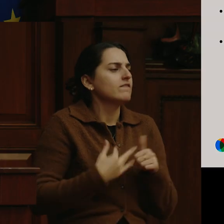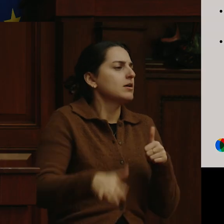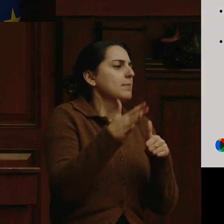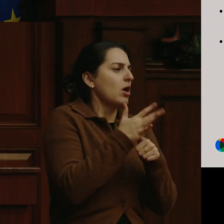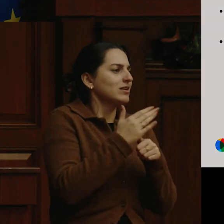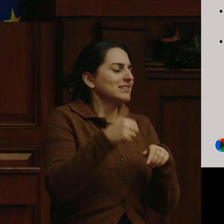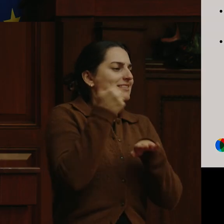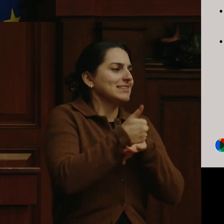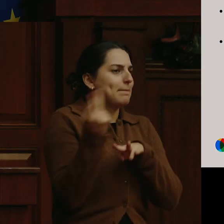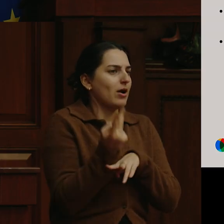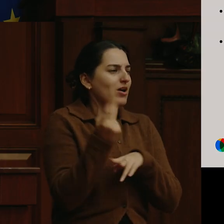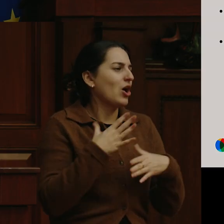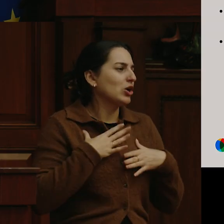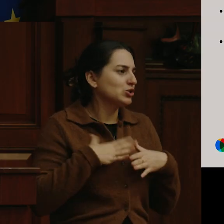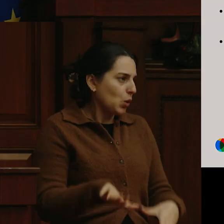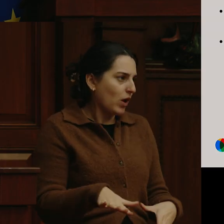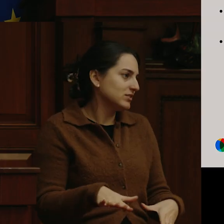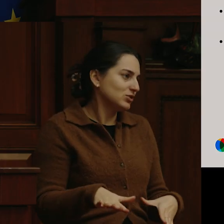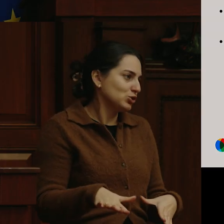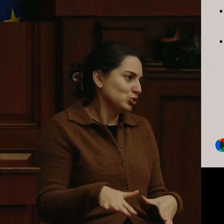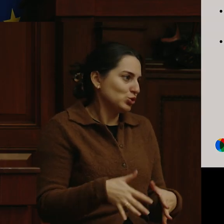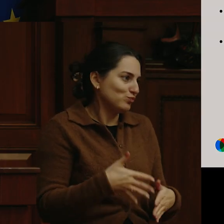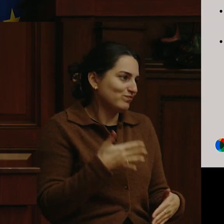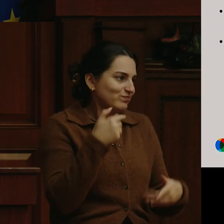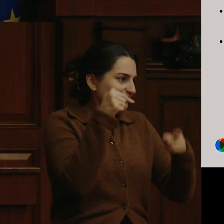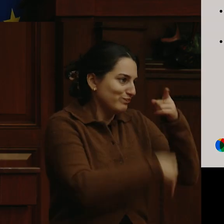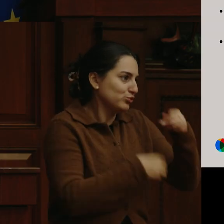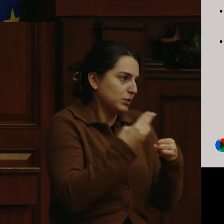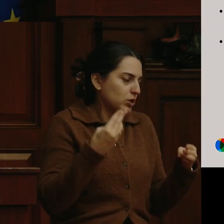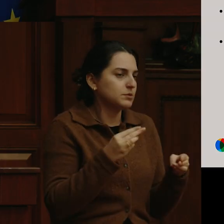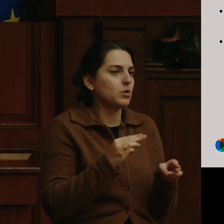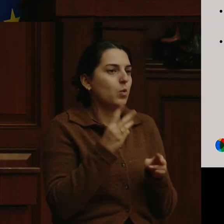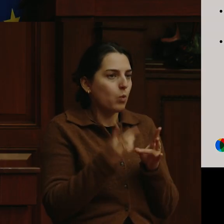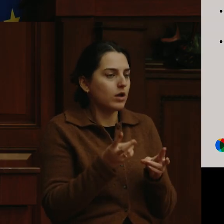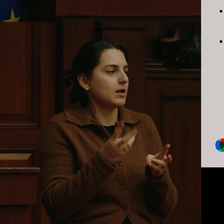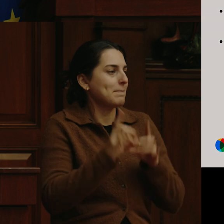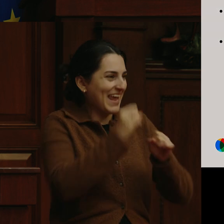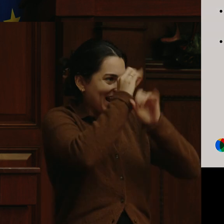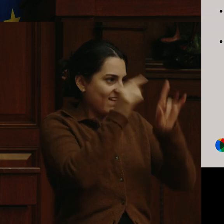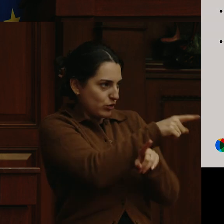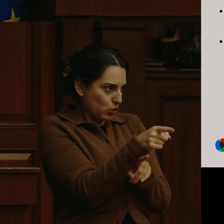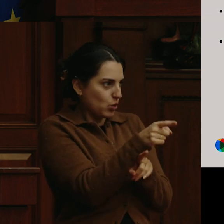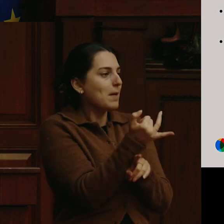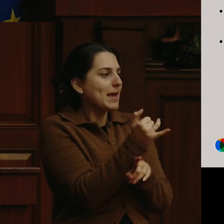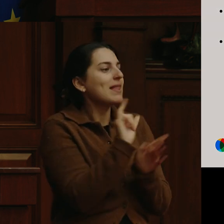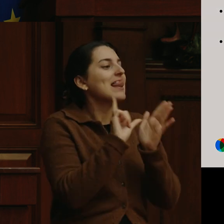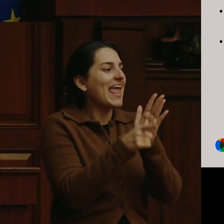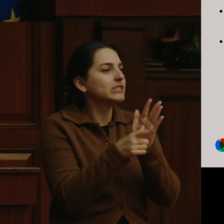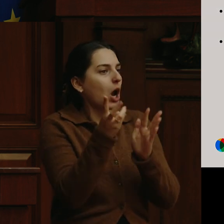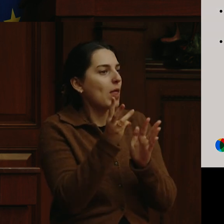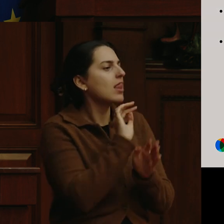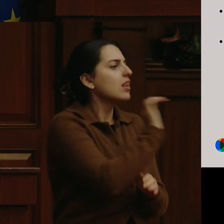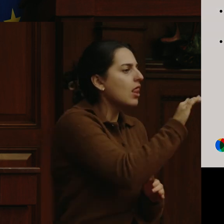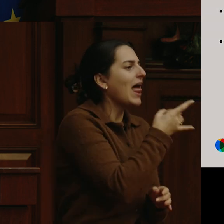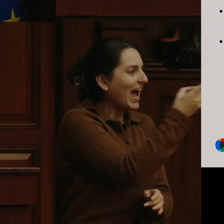setting partnership? I won't over-egg it too much, but I do want to just make clear to you that we may be coming back to you at multiple points, just